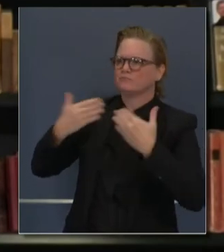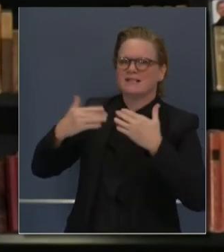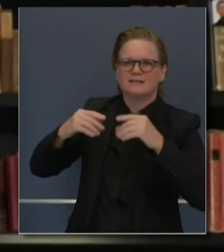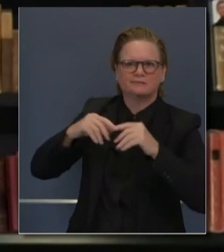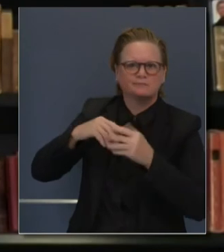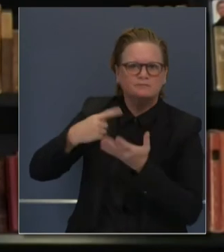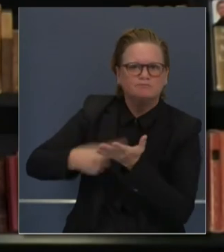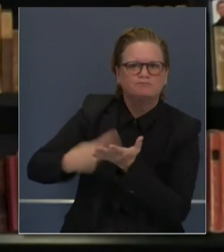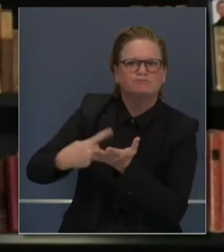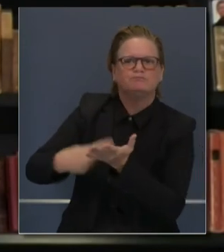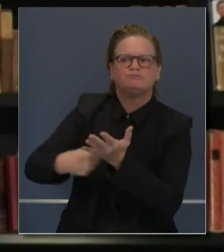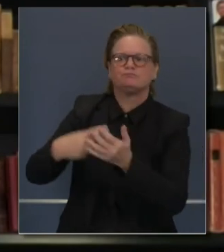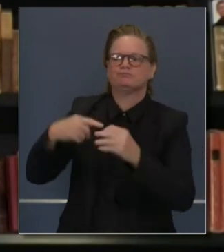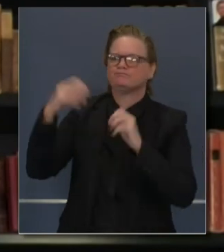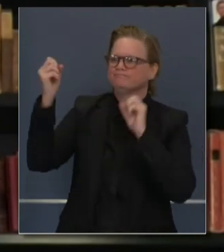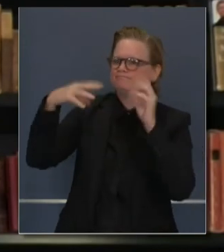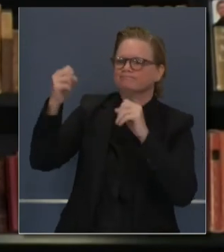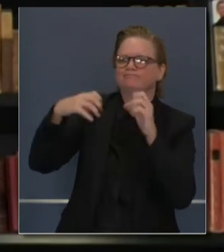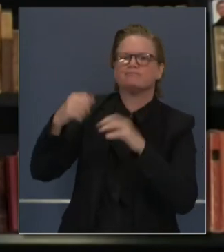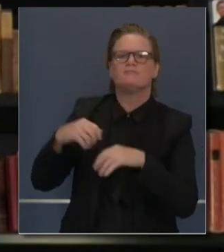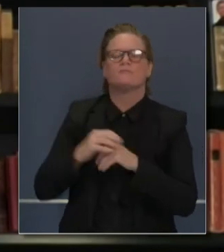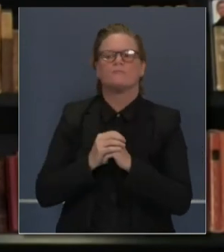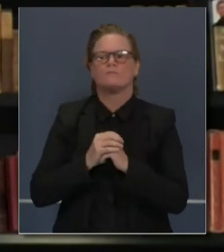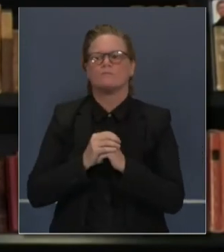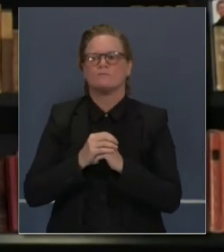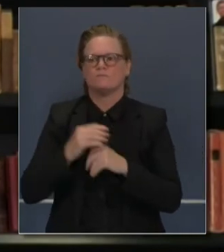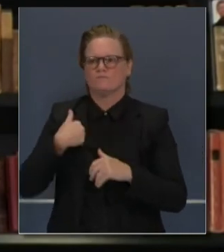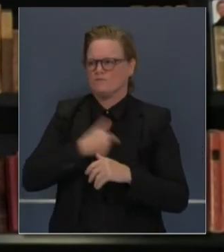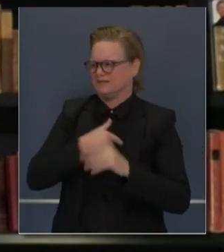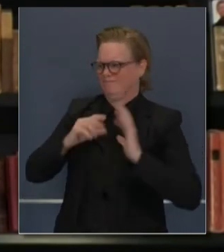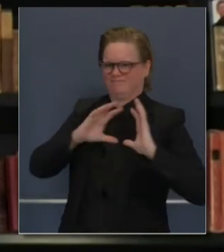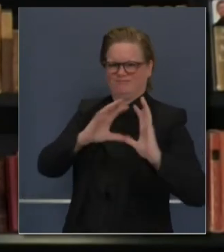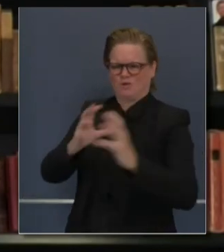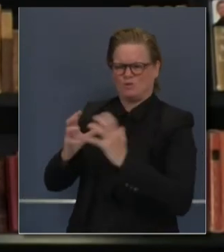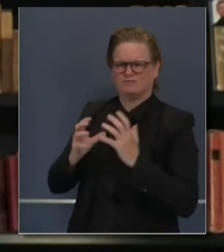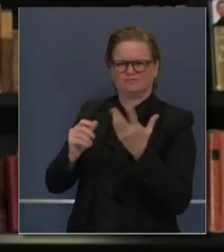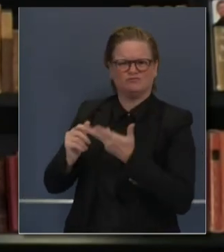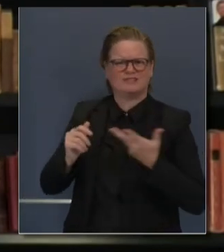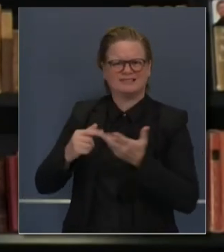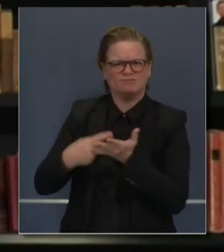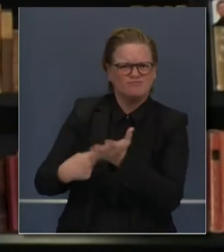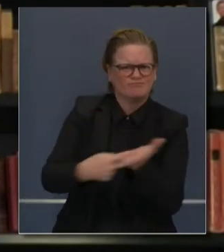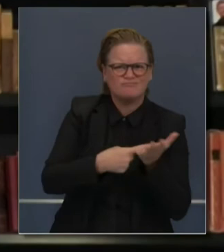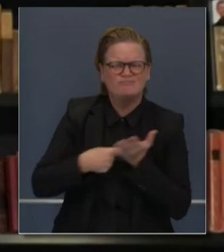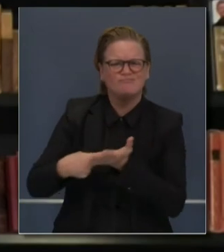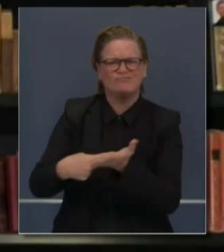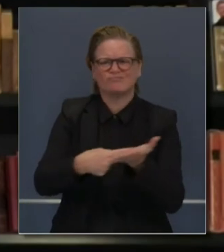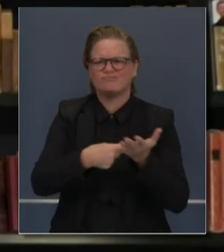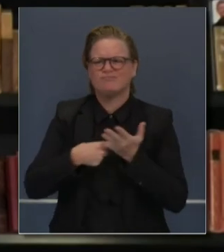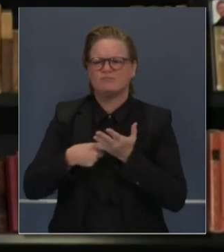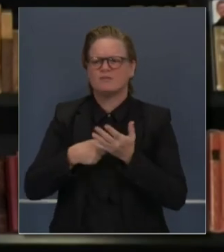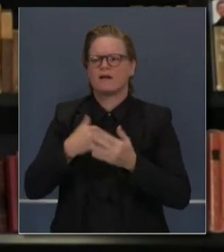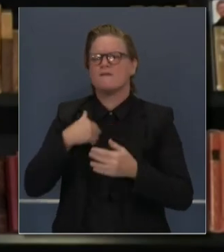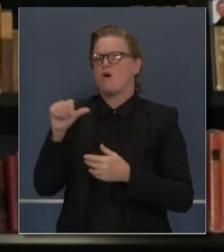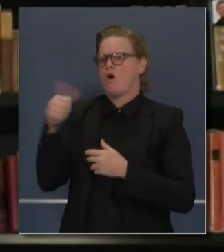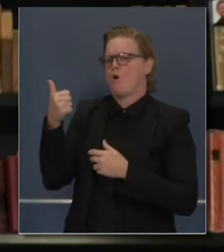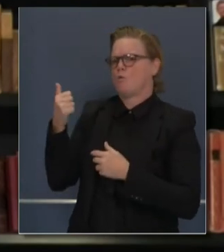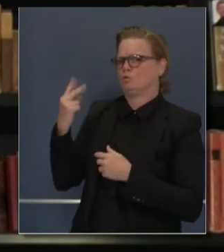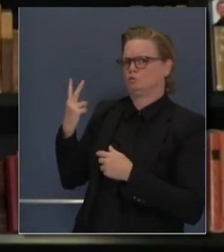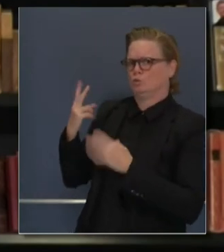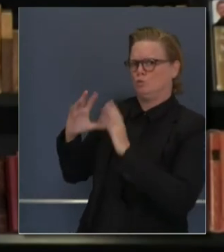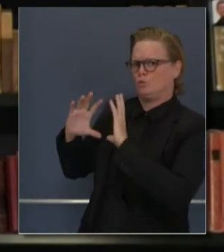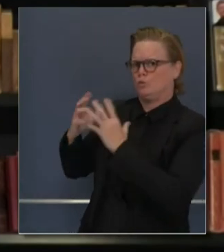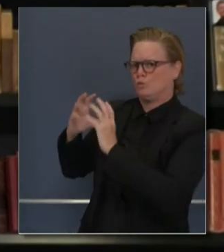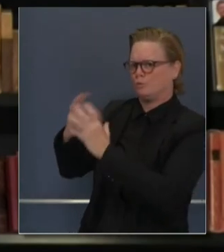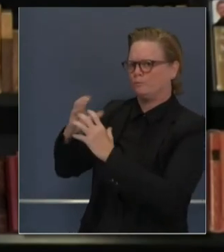safety committee, and we have two other states that joined us in a regional partnership to review the trials that have